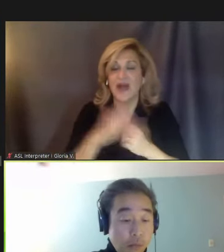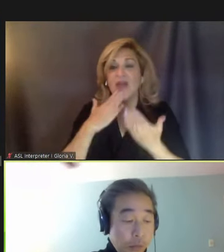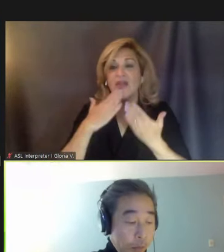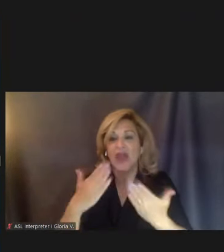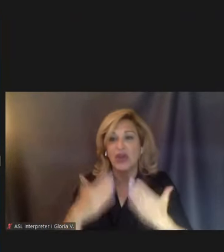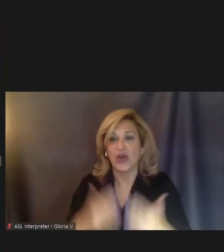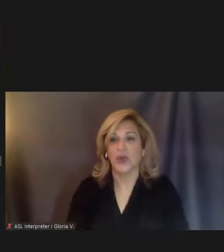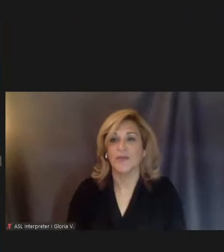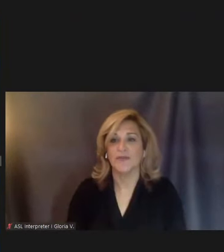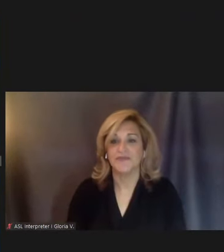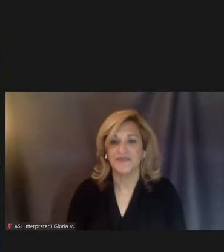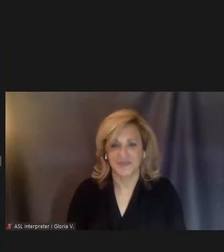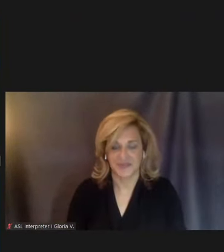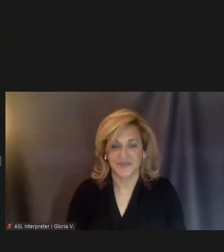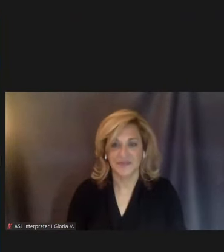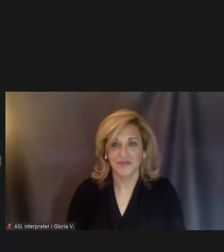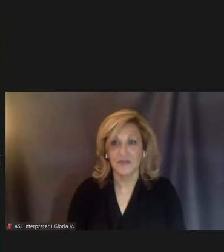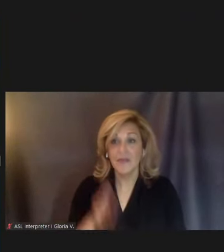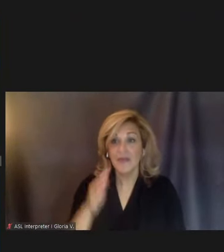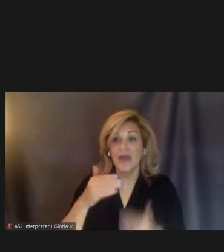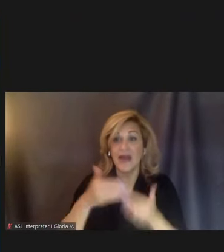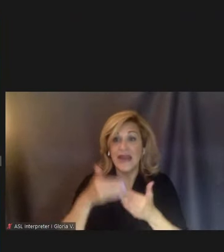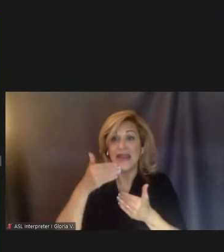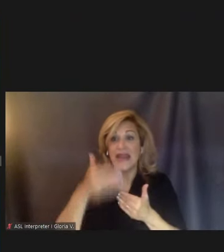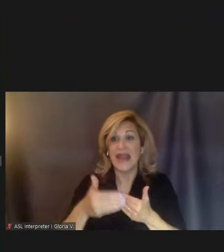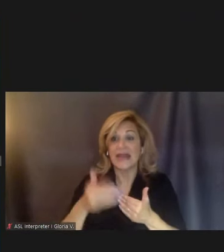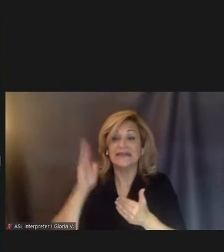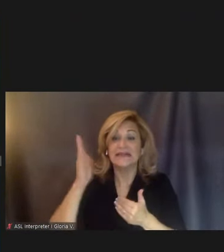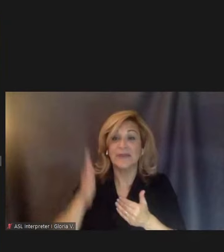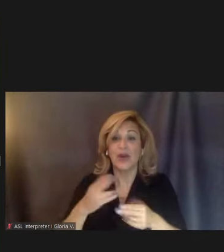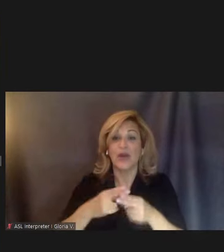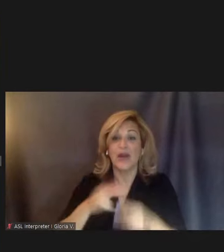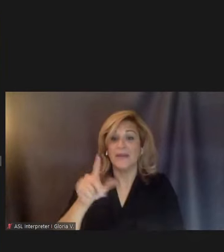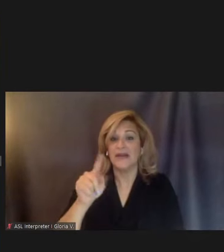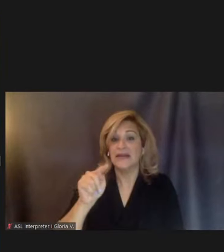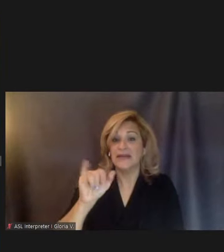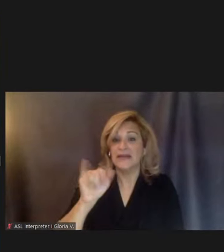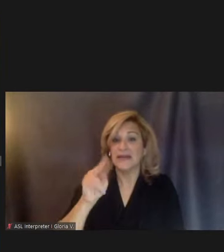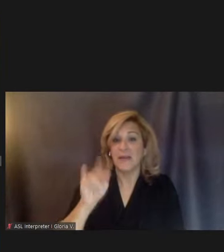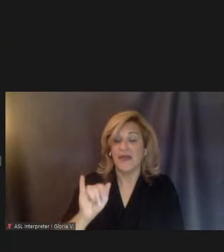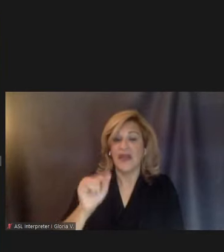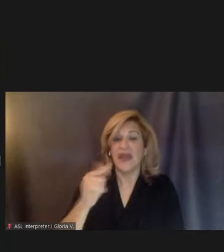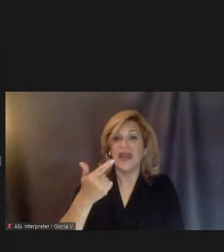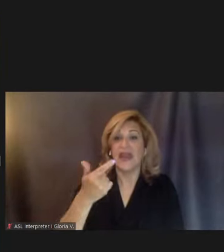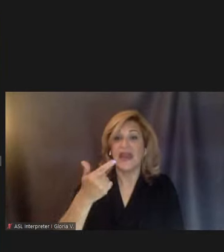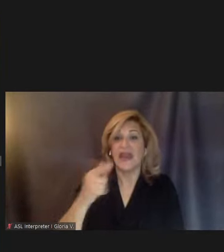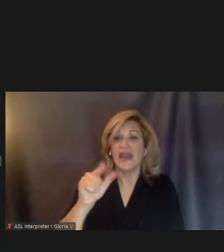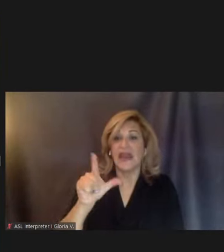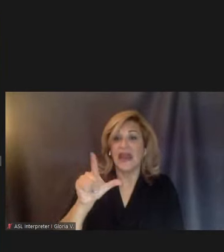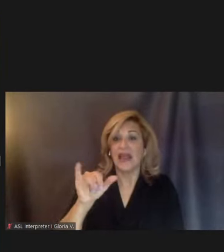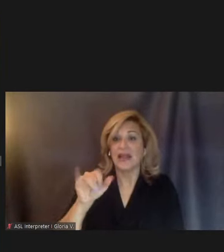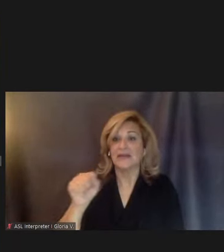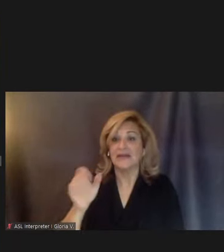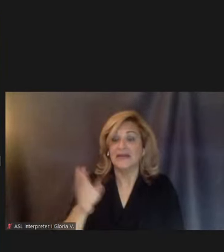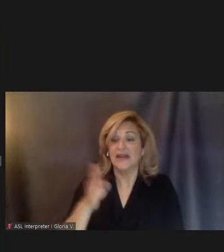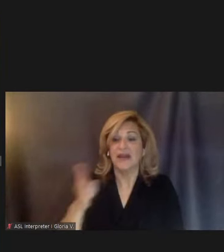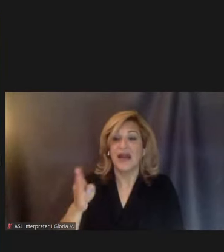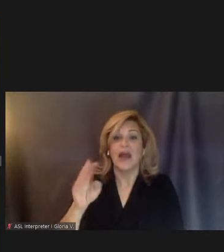you. Our next speaker will be Timothy Gills, followed by Lula Flay.